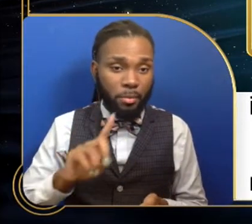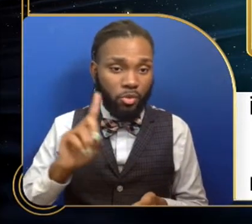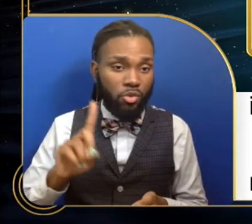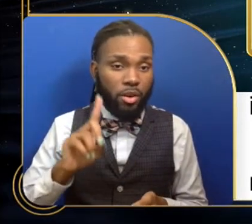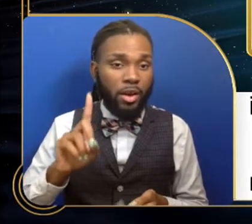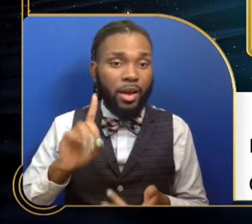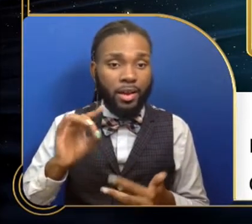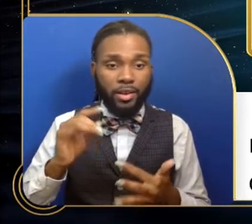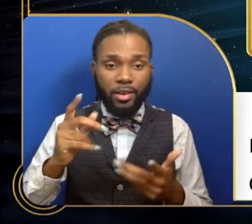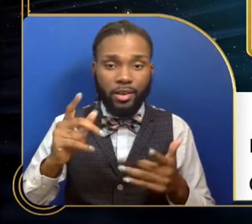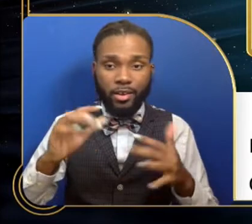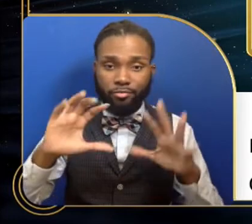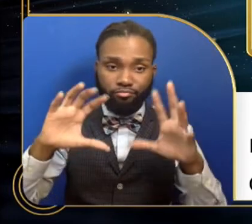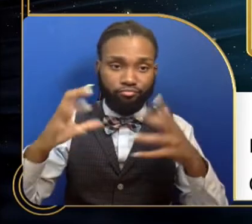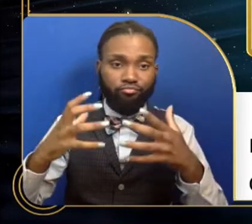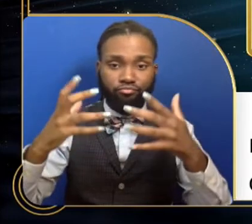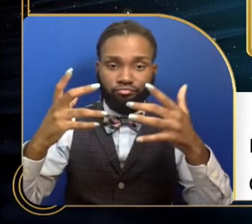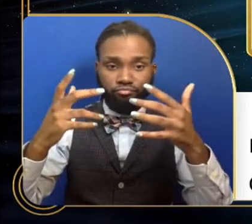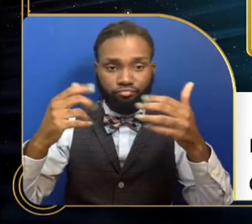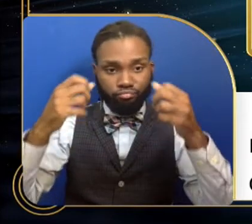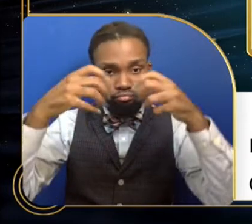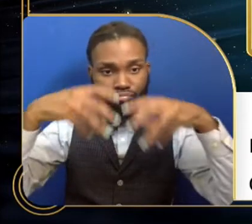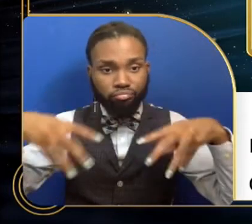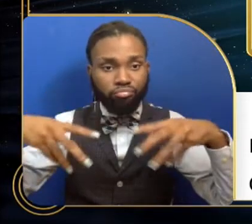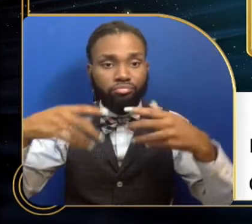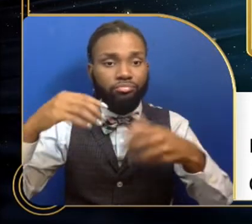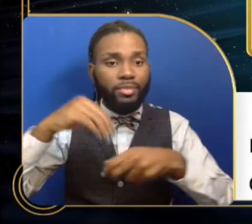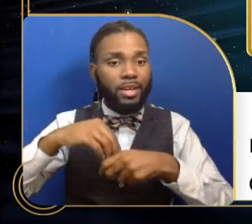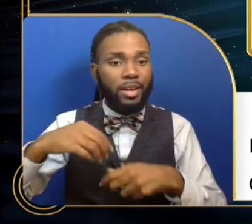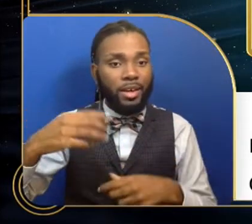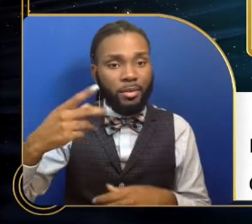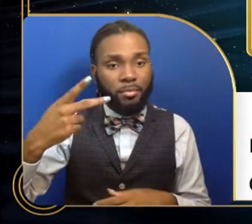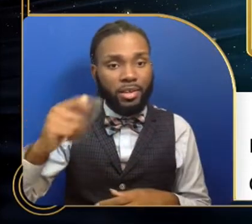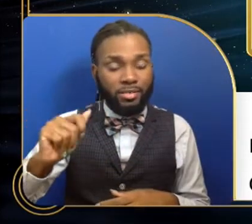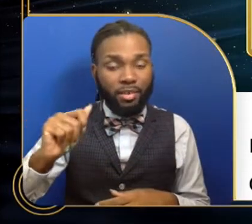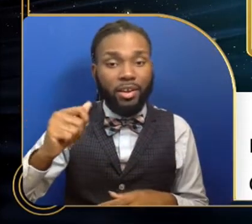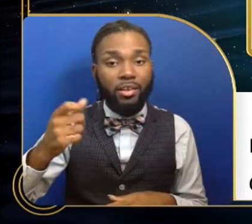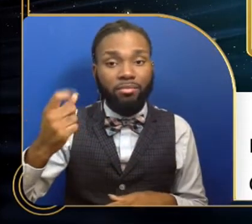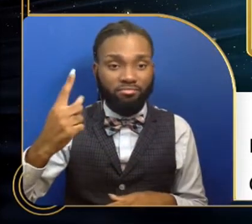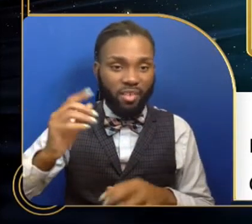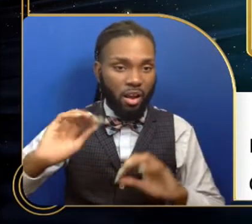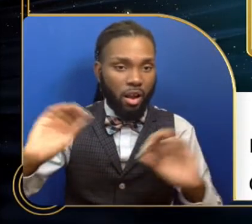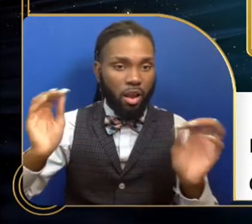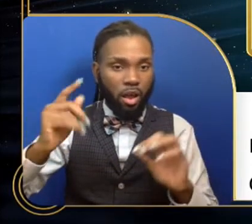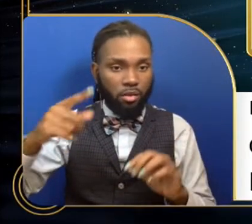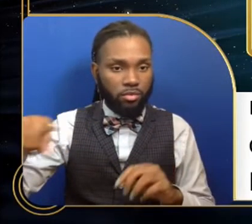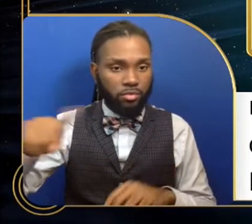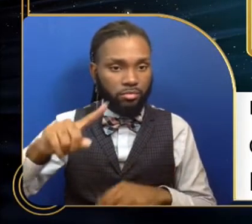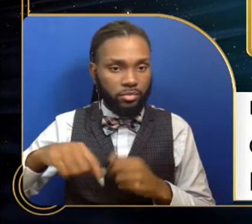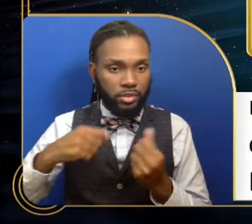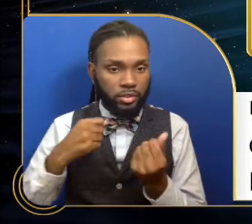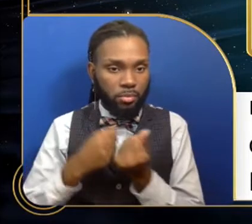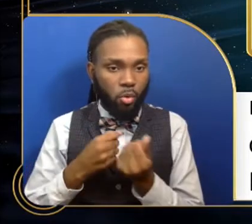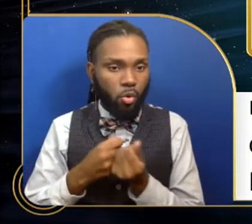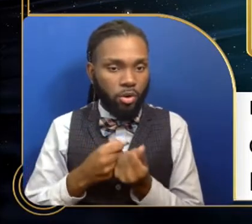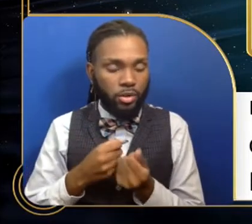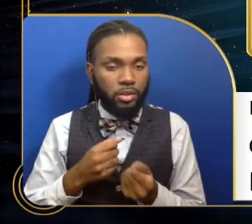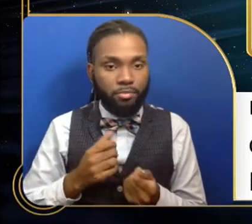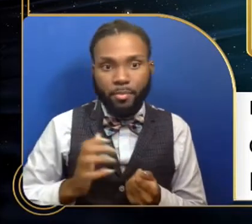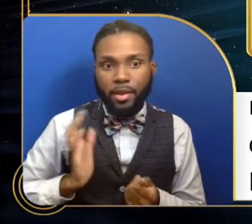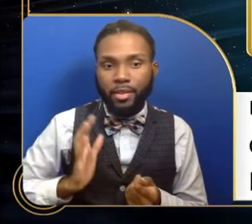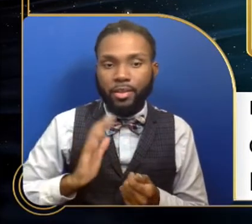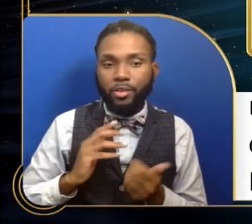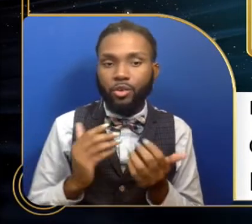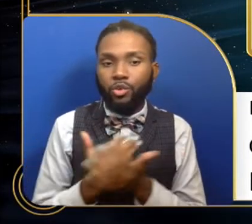hierarchy establishment in Pennsylvania, none supported the then new candidate,